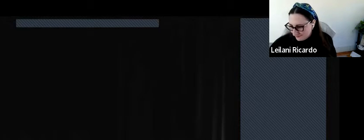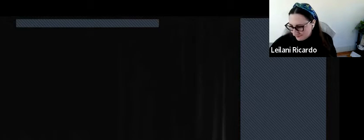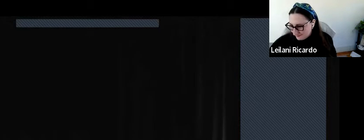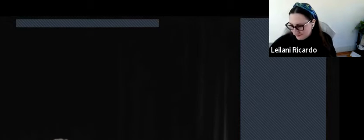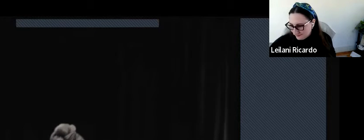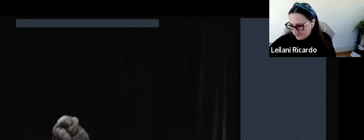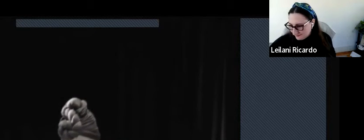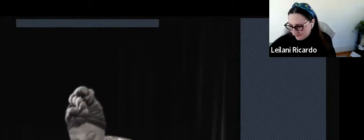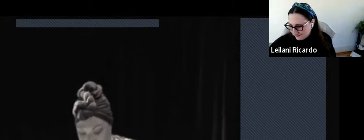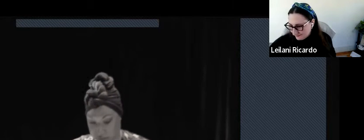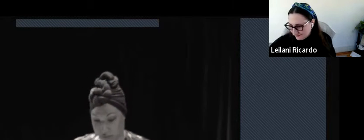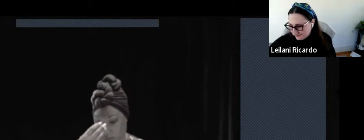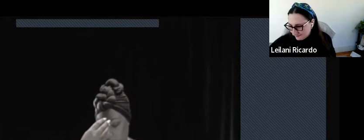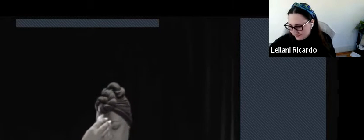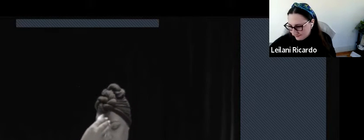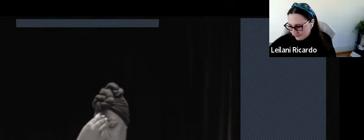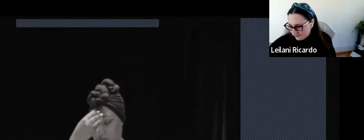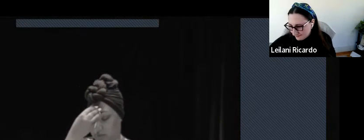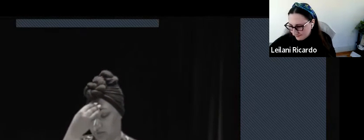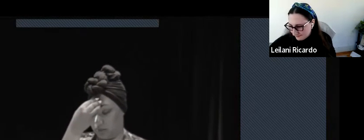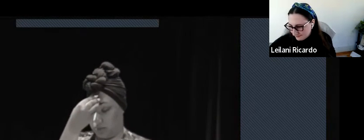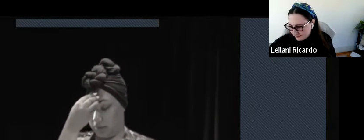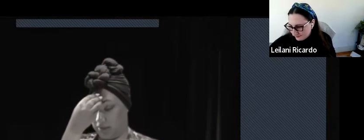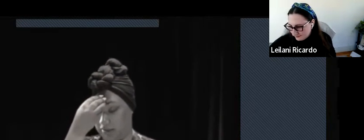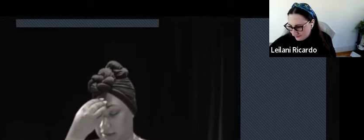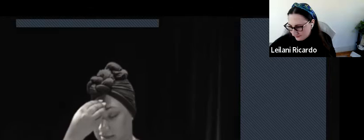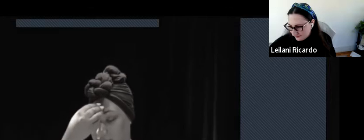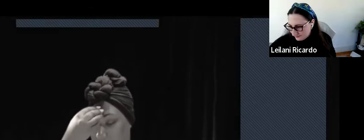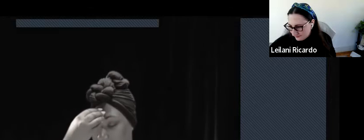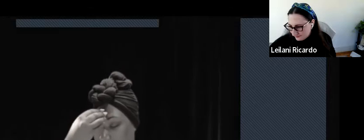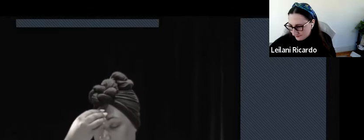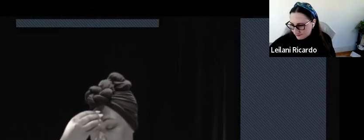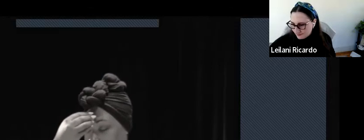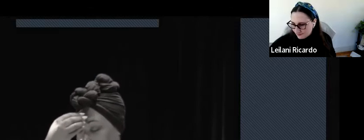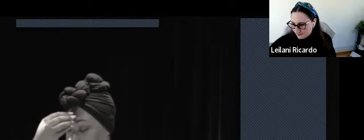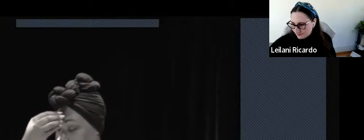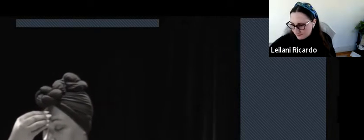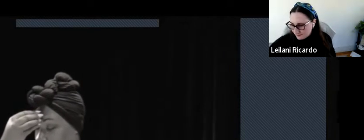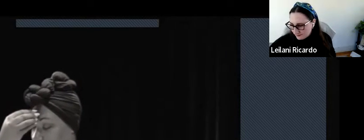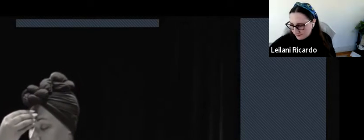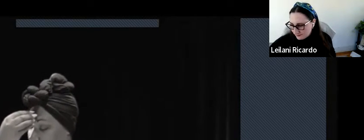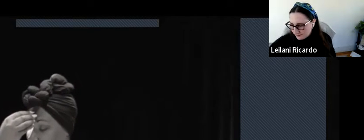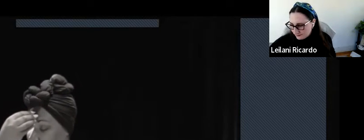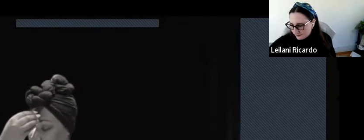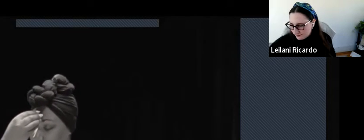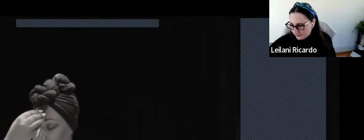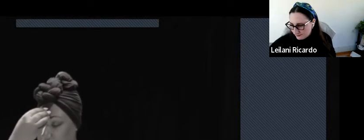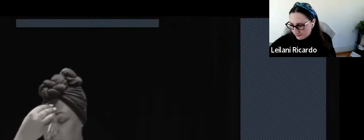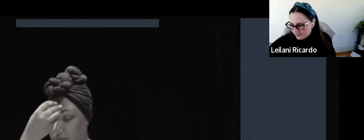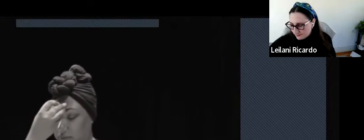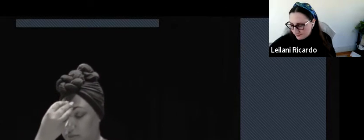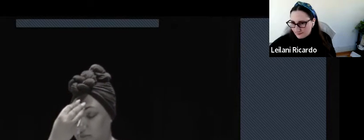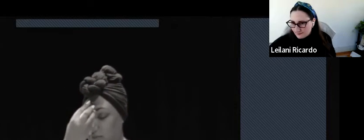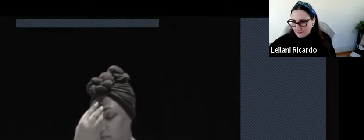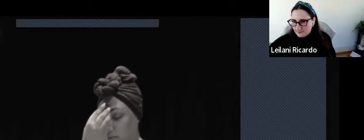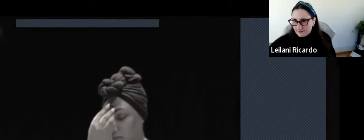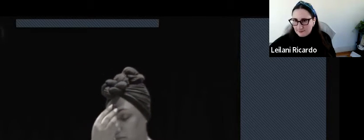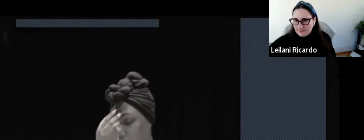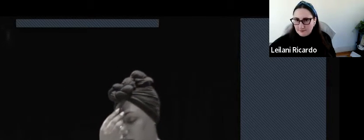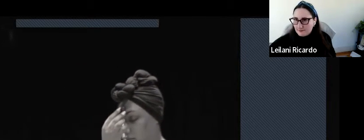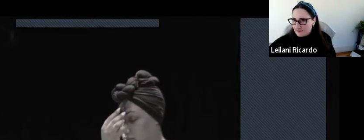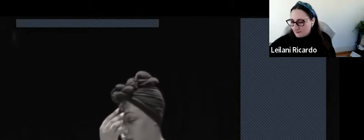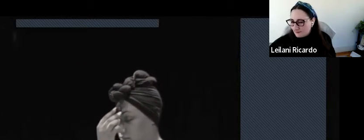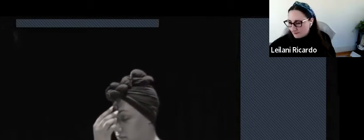to see each other in spirit beyond our bodies. I thank you, Great Spirit, for your